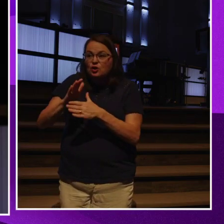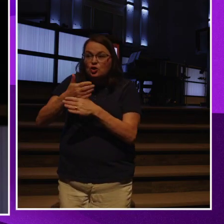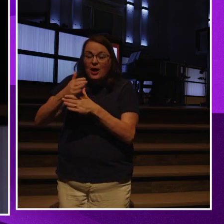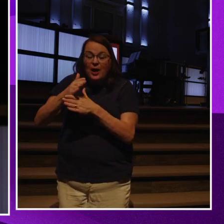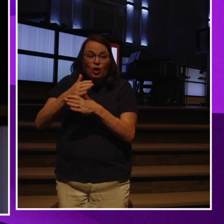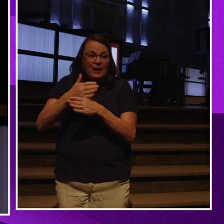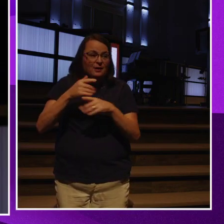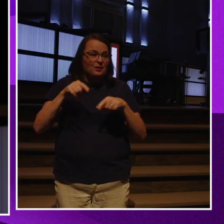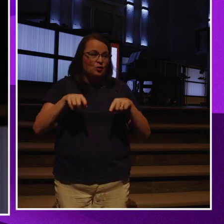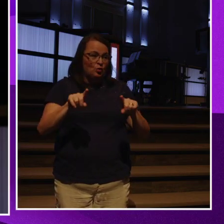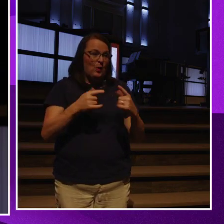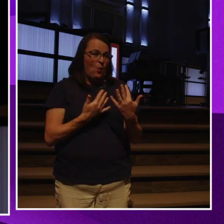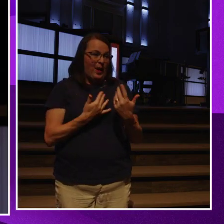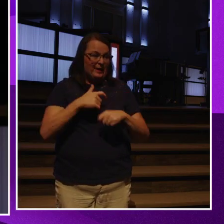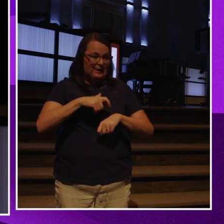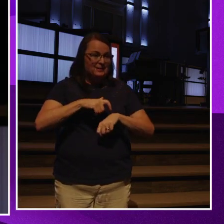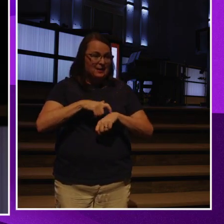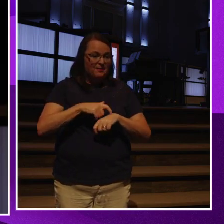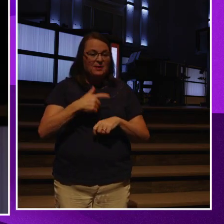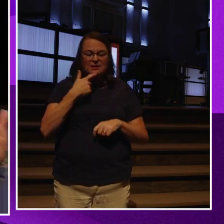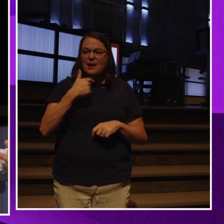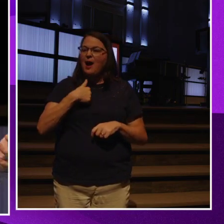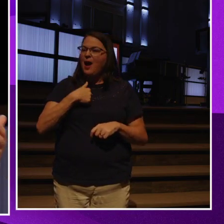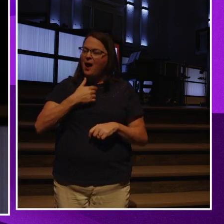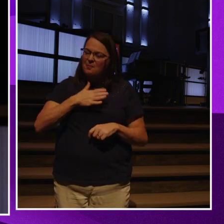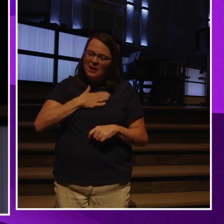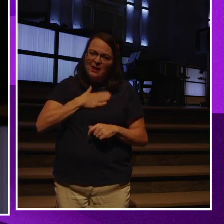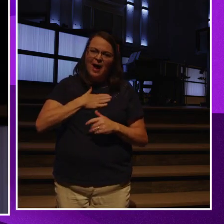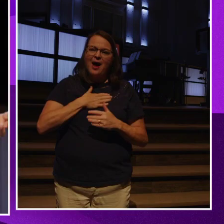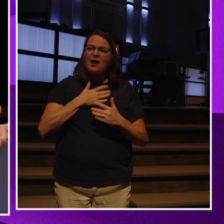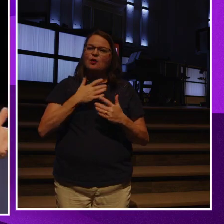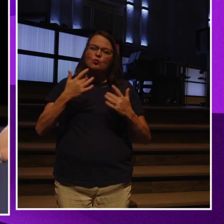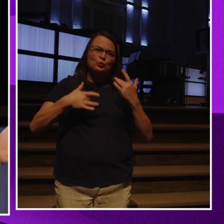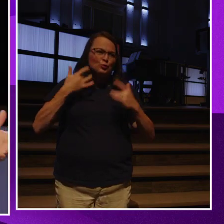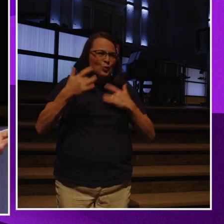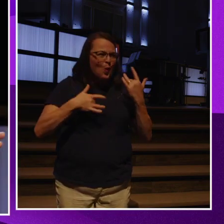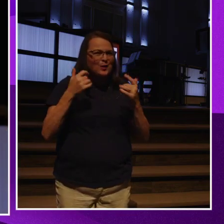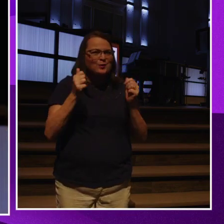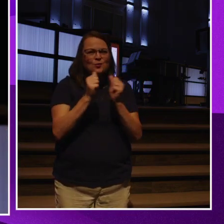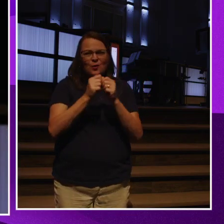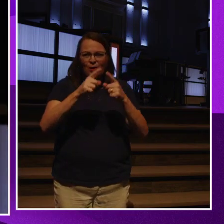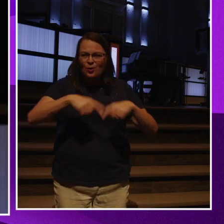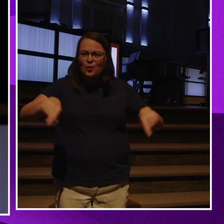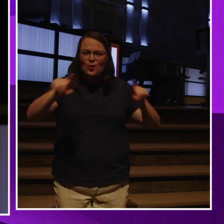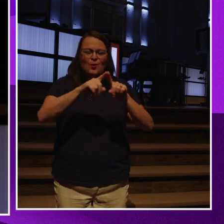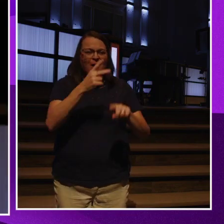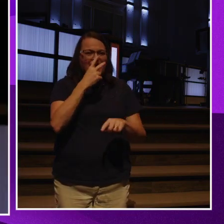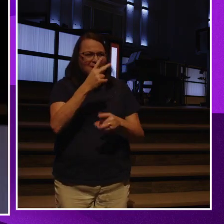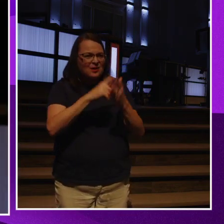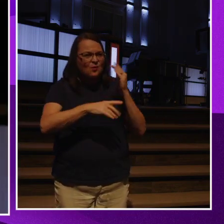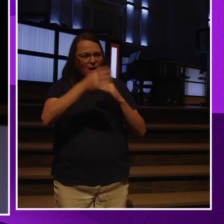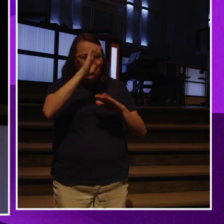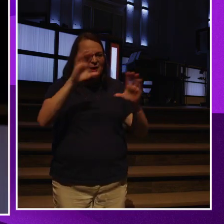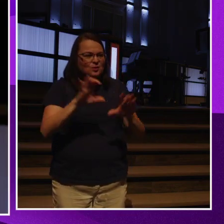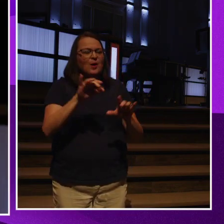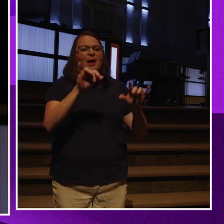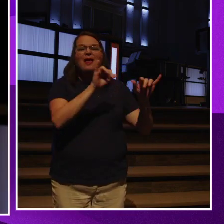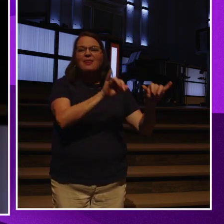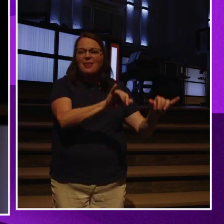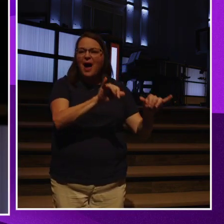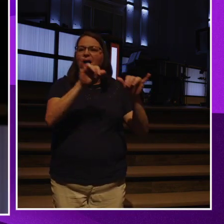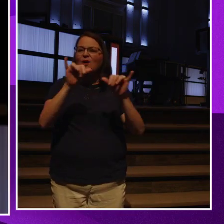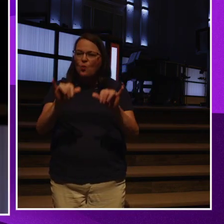time. He says, I'm glad and rejoice with you all because I see what God is doing through this. And he says, likewise, you should